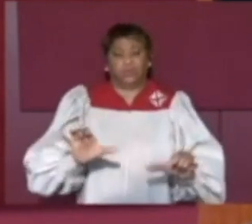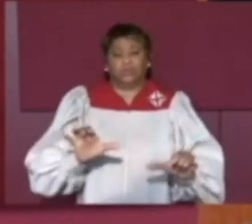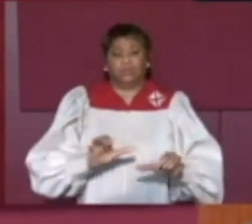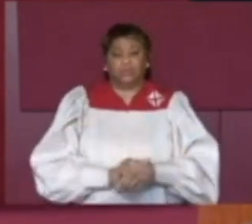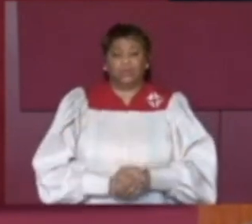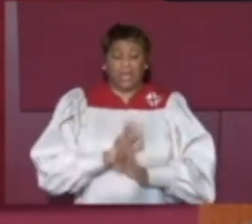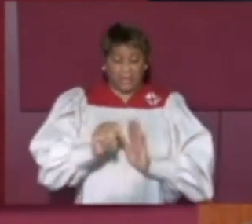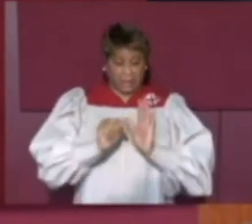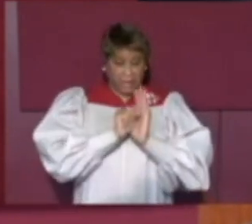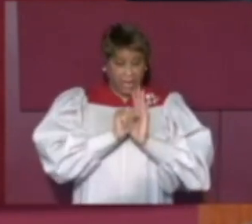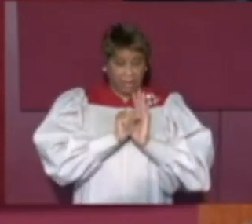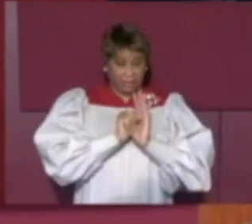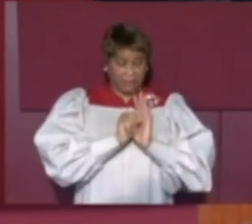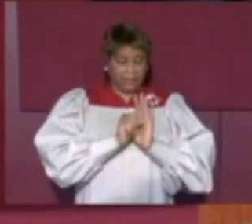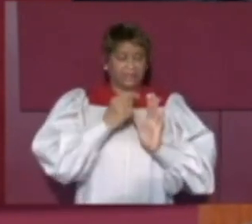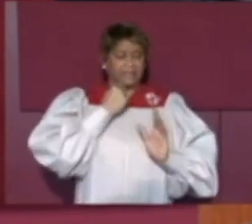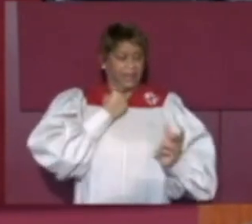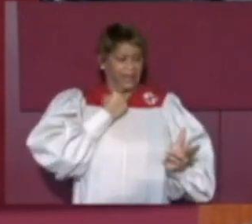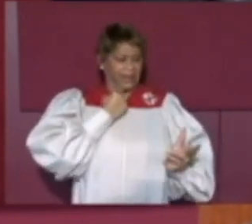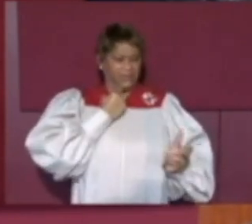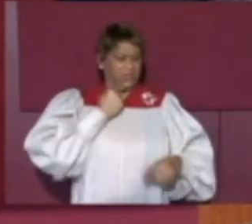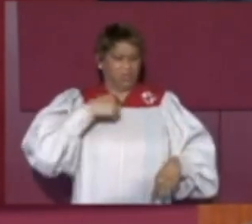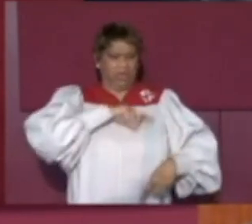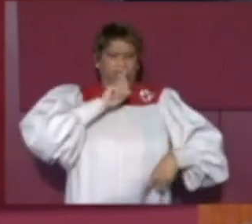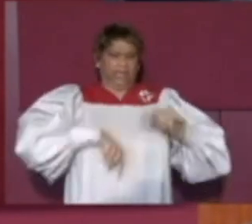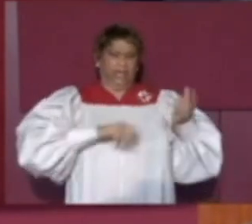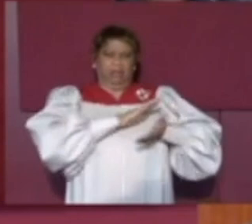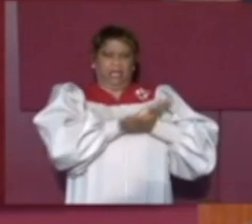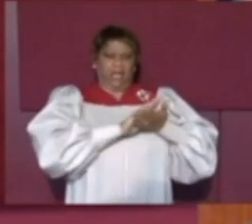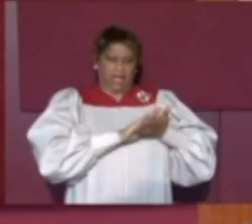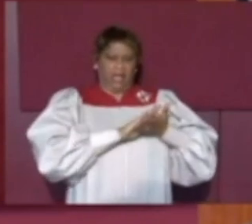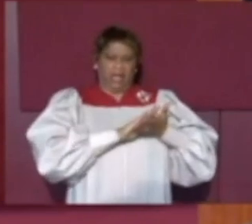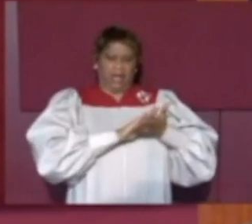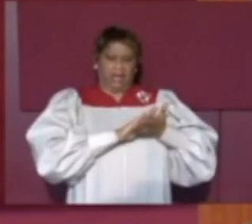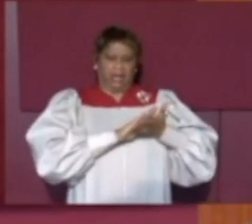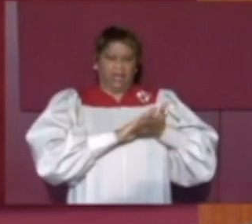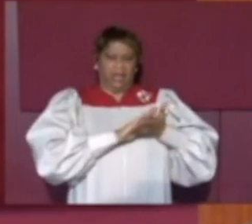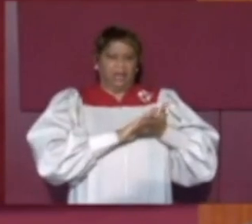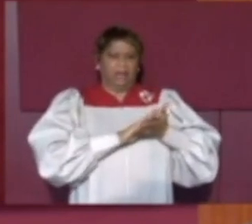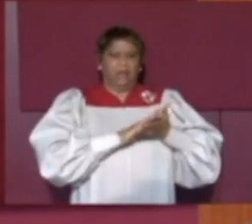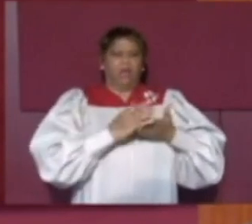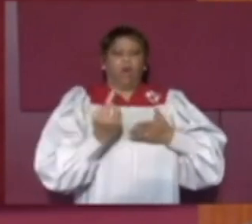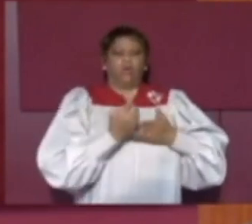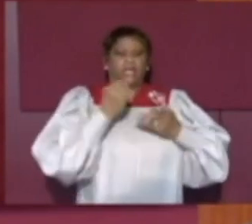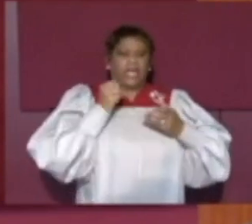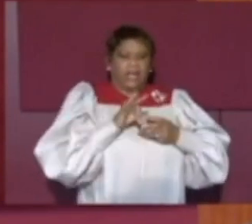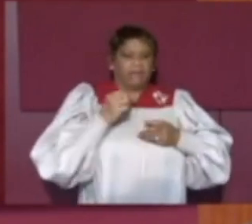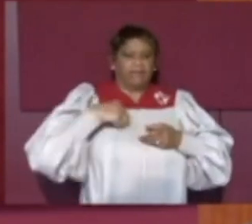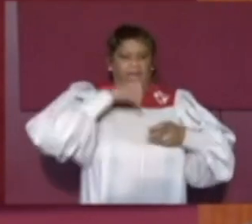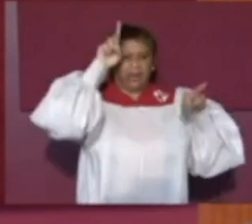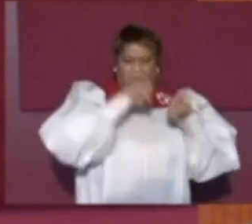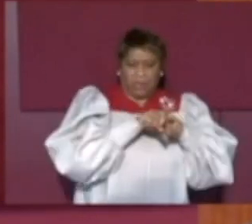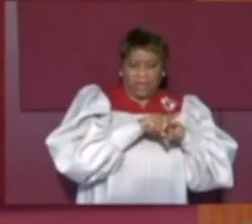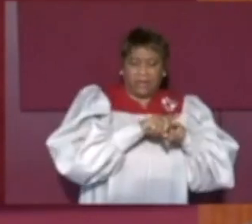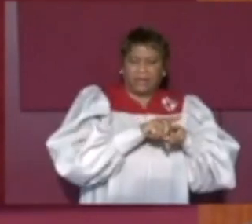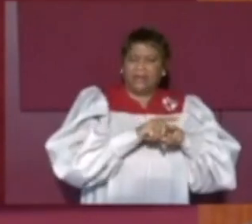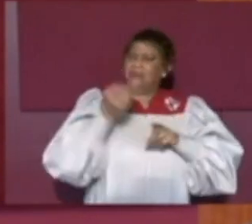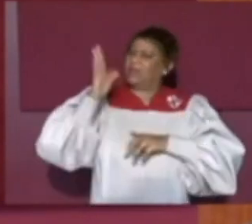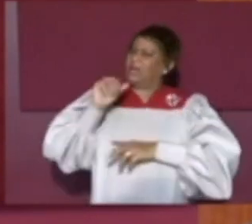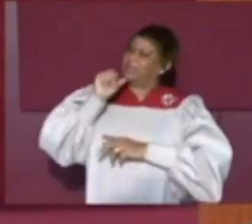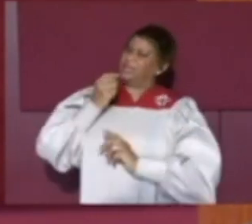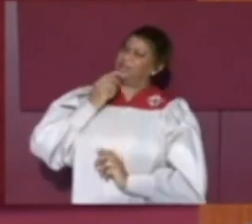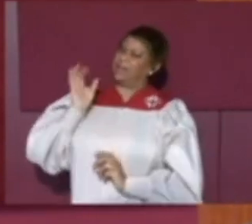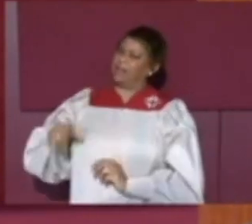Because the times are telling us that we cannot be kind unless we agree. But that's not what God said.